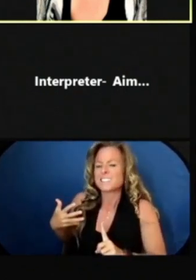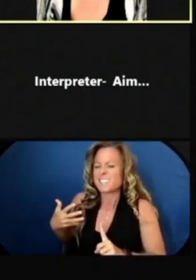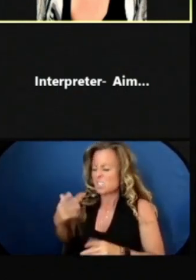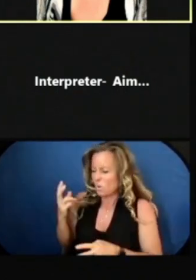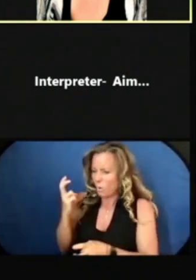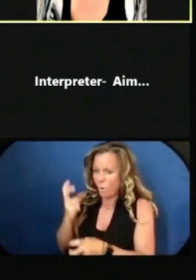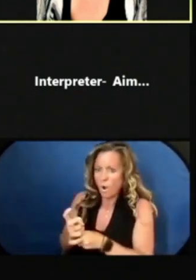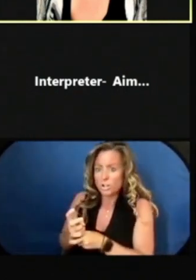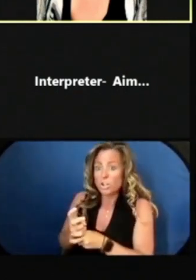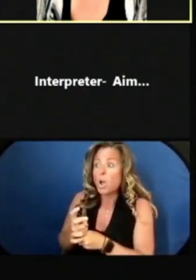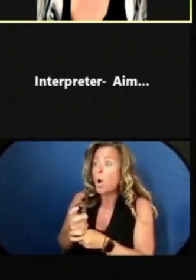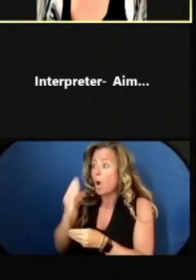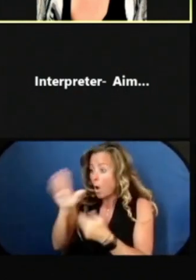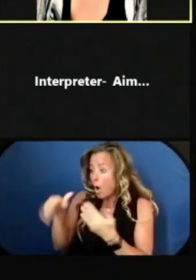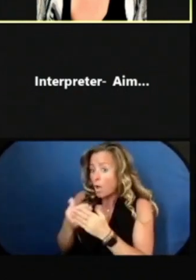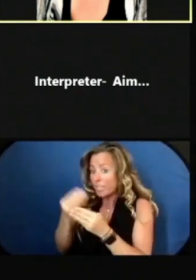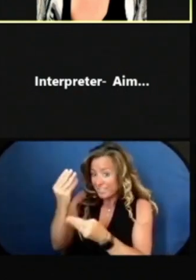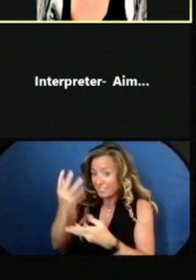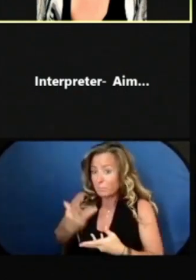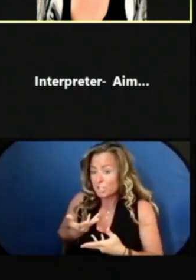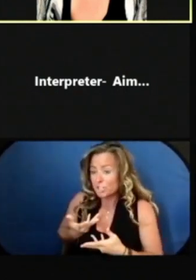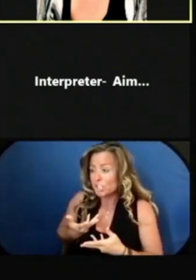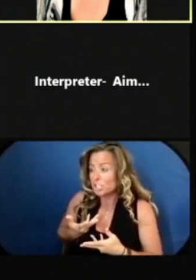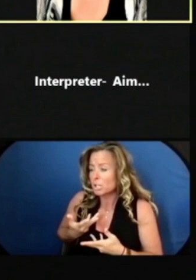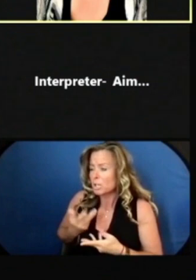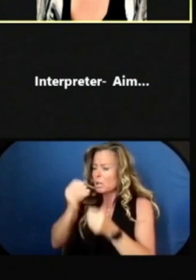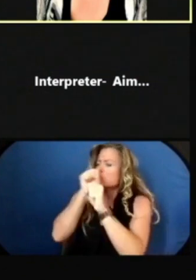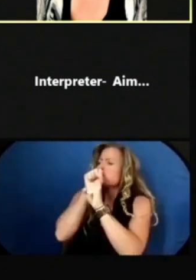the fact than it is to add.